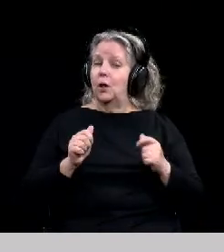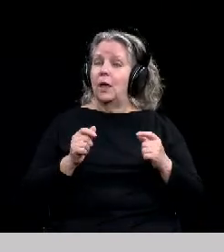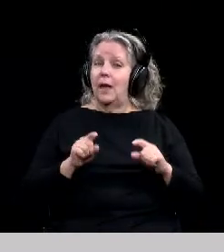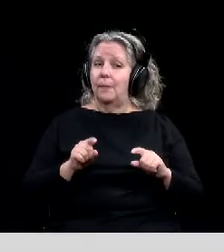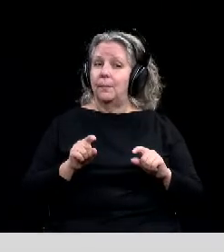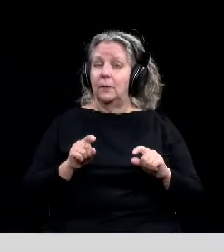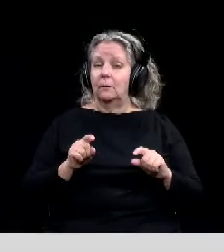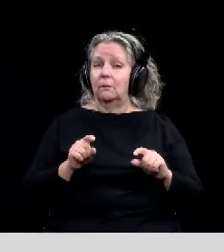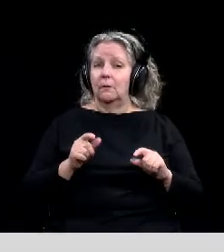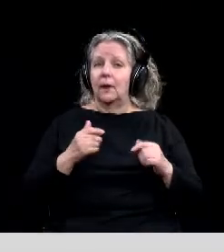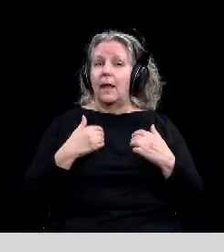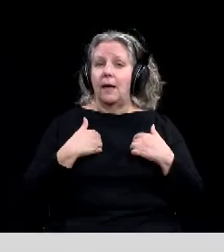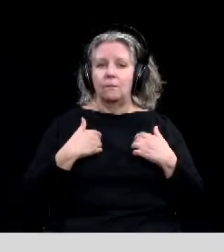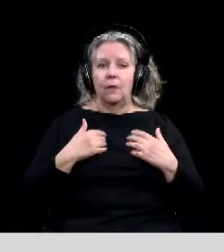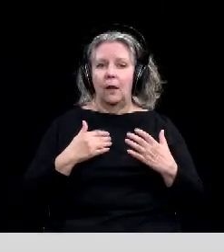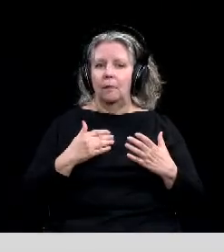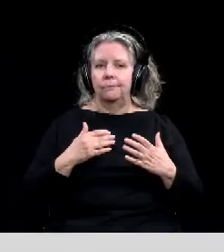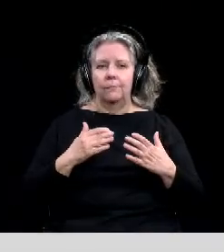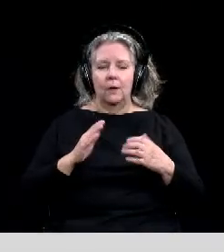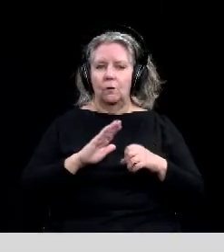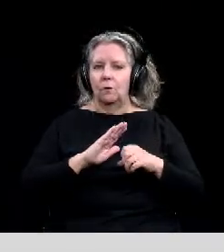person.